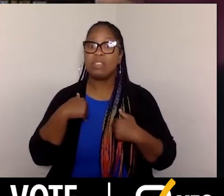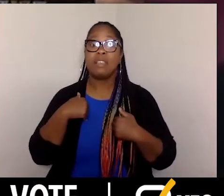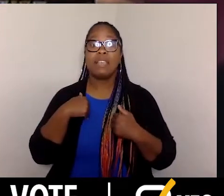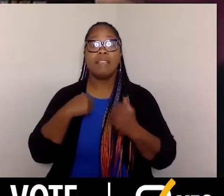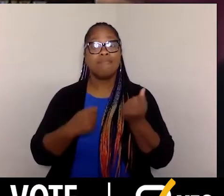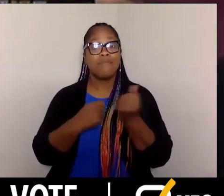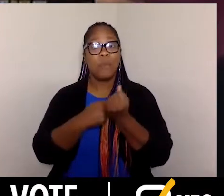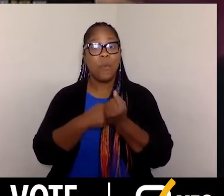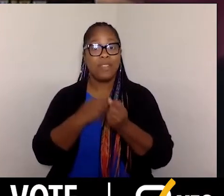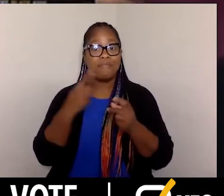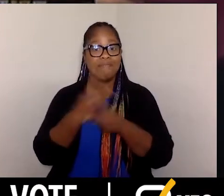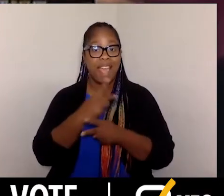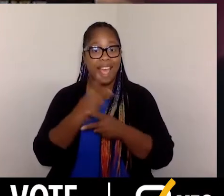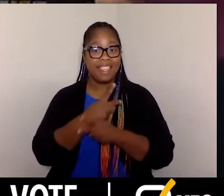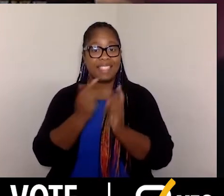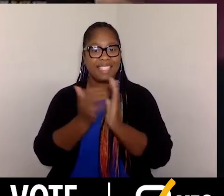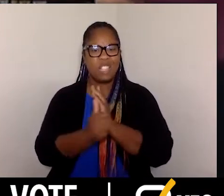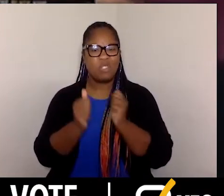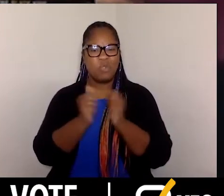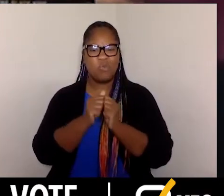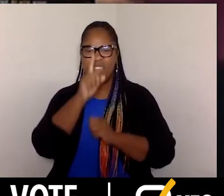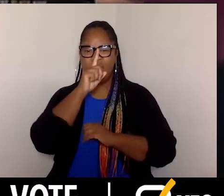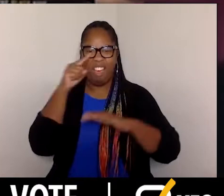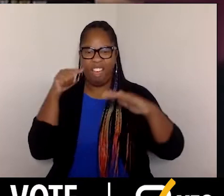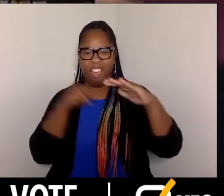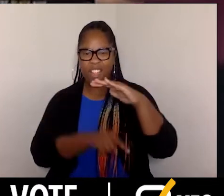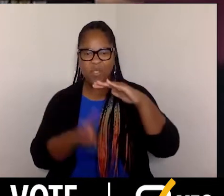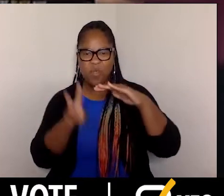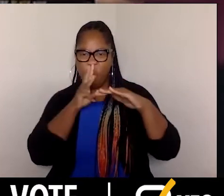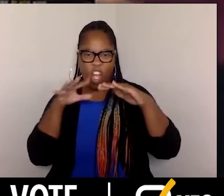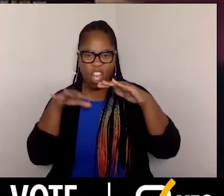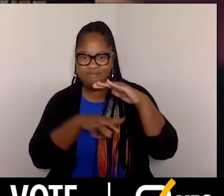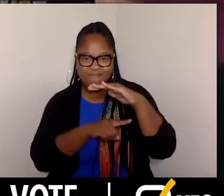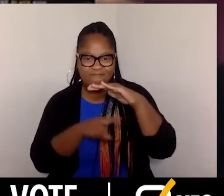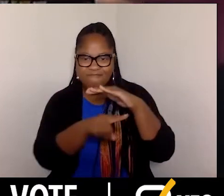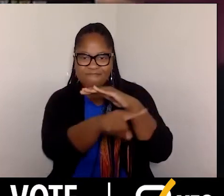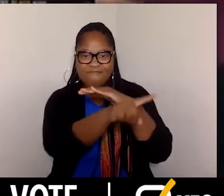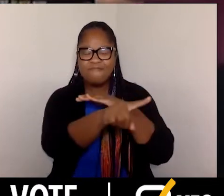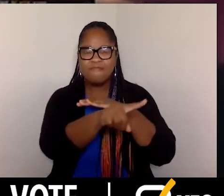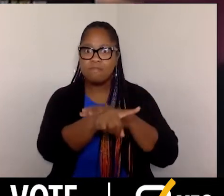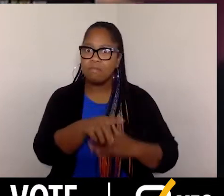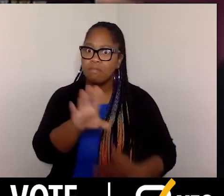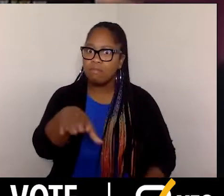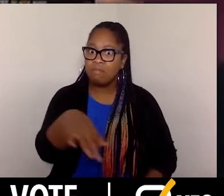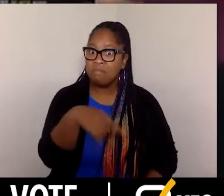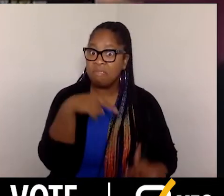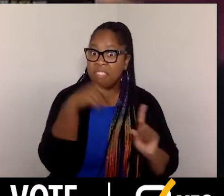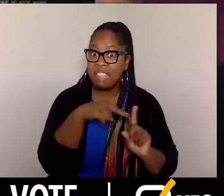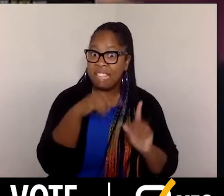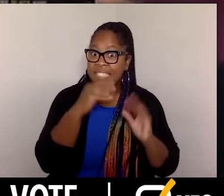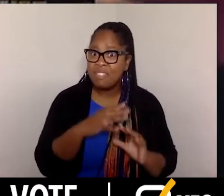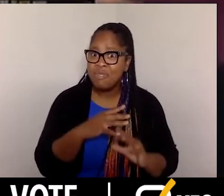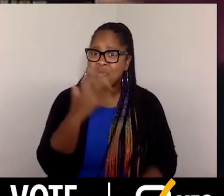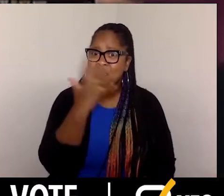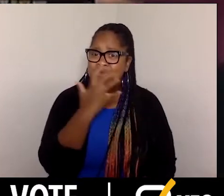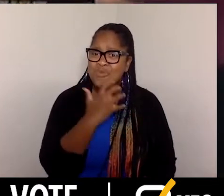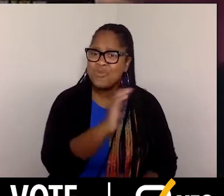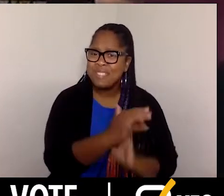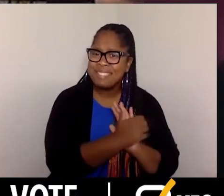adventure. Really, you have to see these skills this teacher has with his